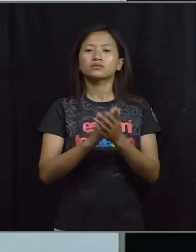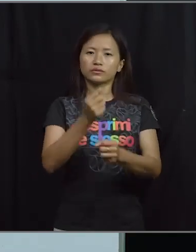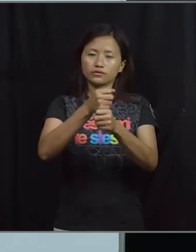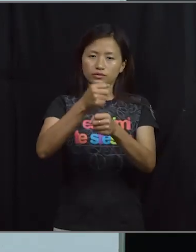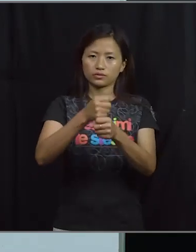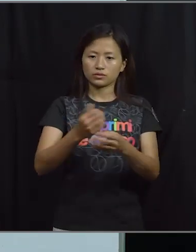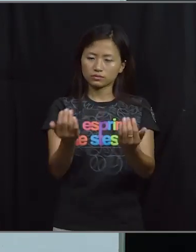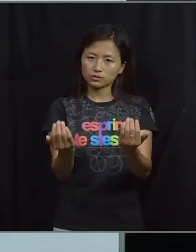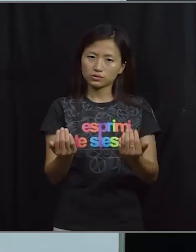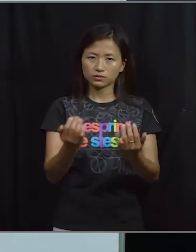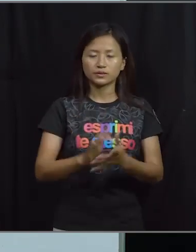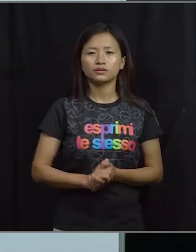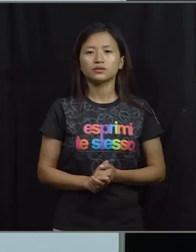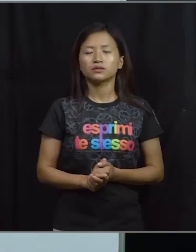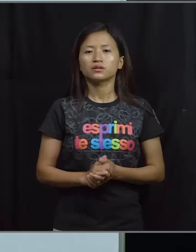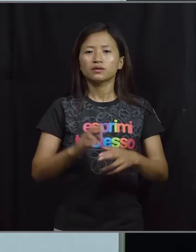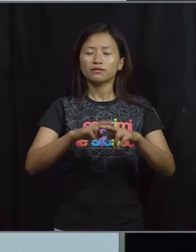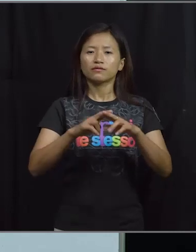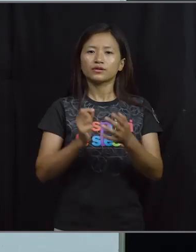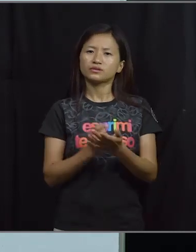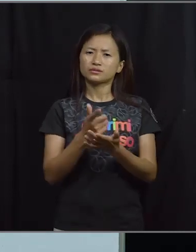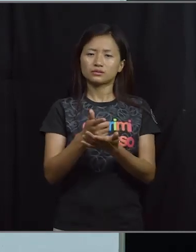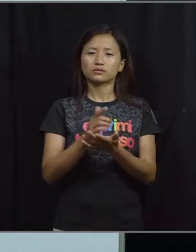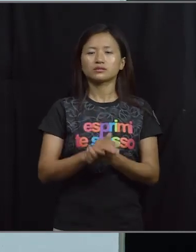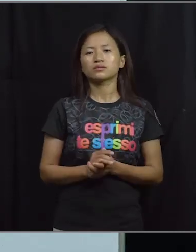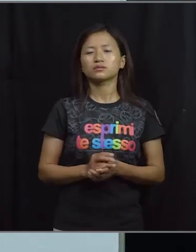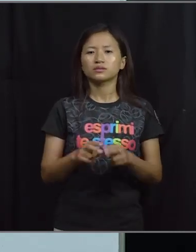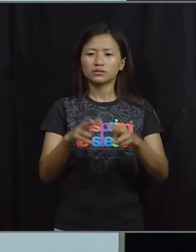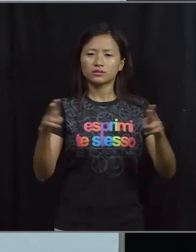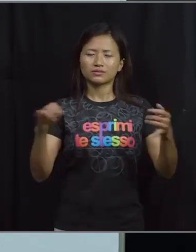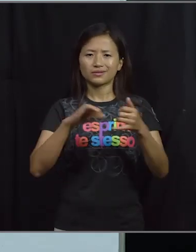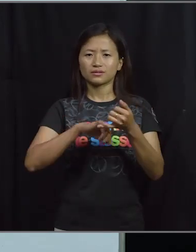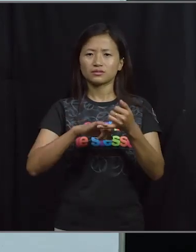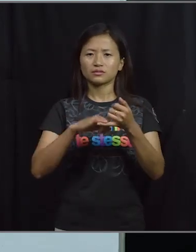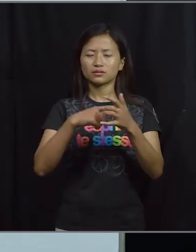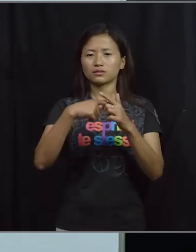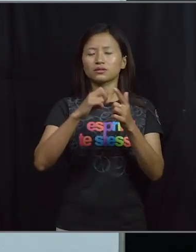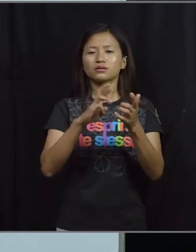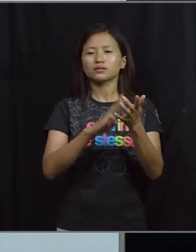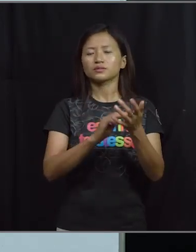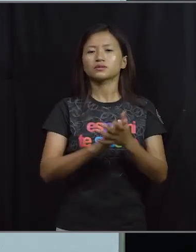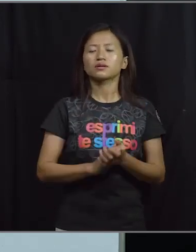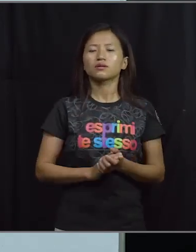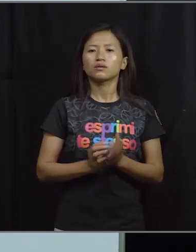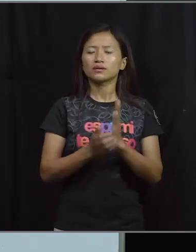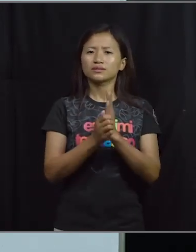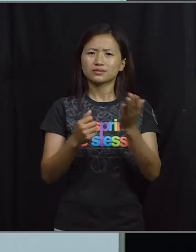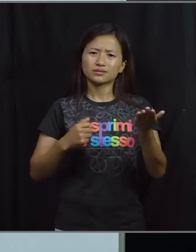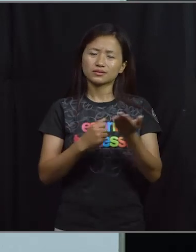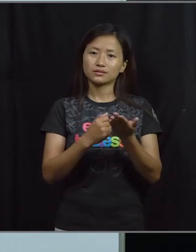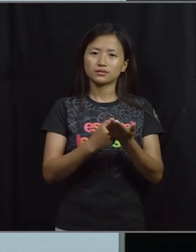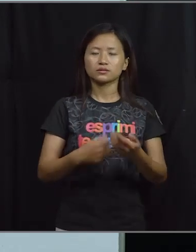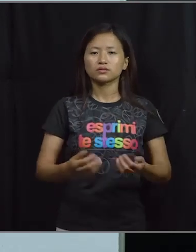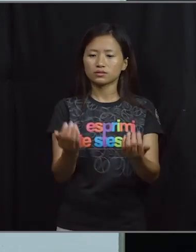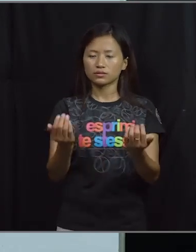government support, like financial assistance, different schemes and assistance and supports given